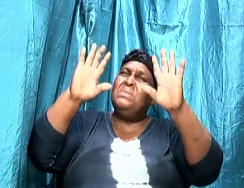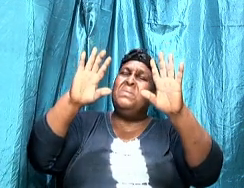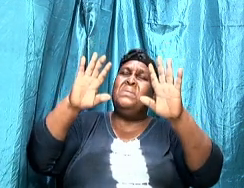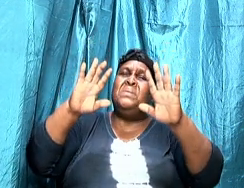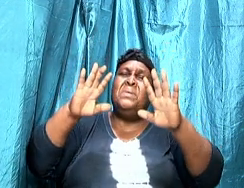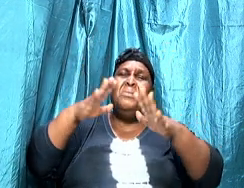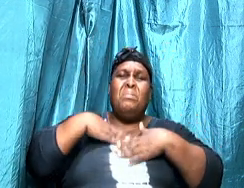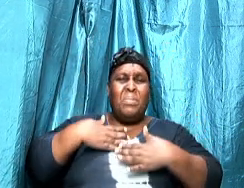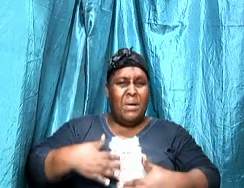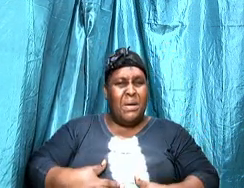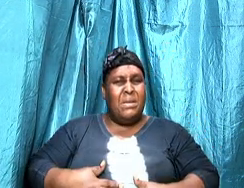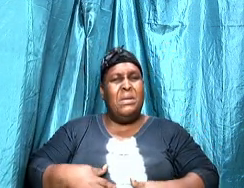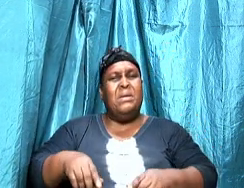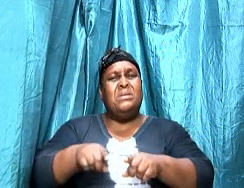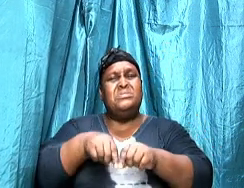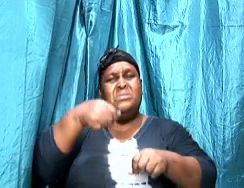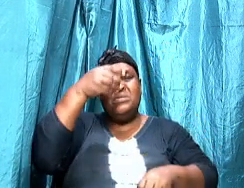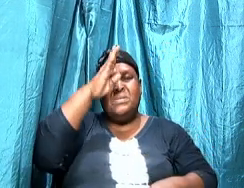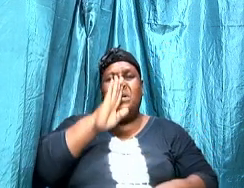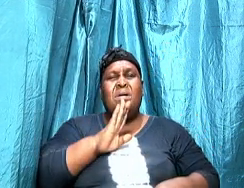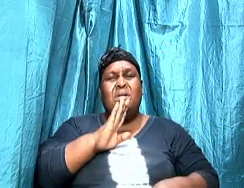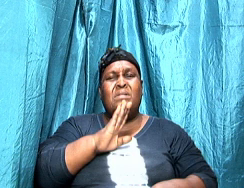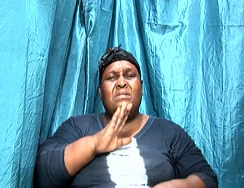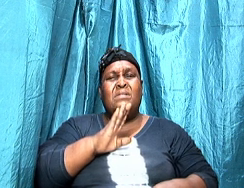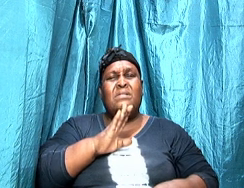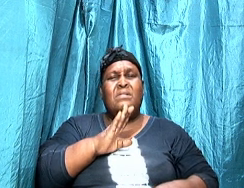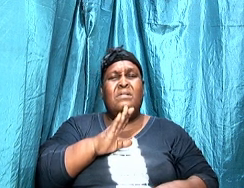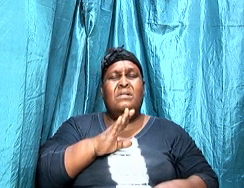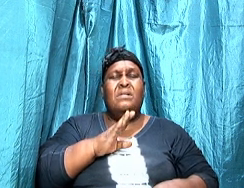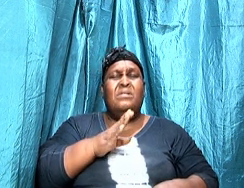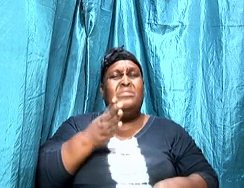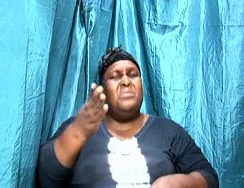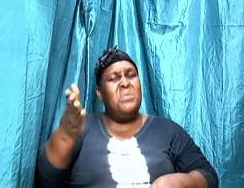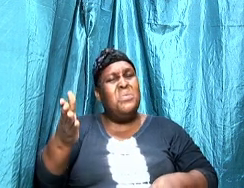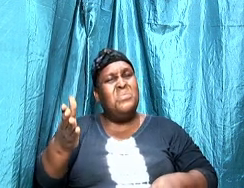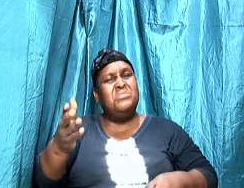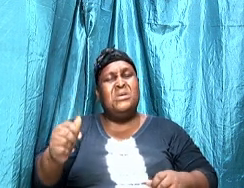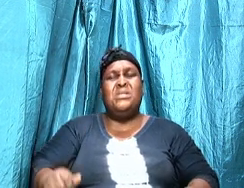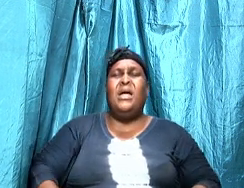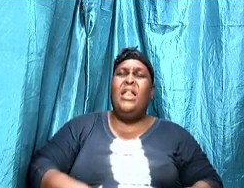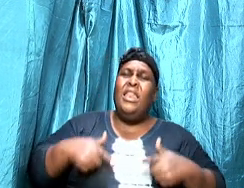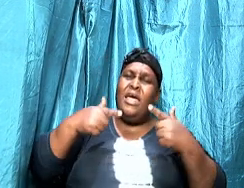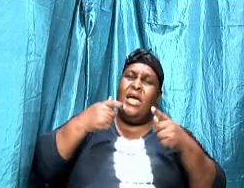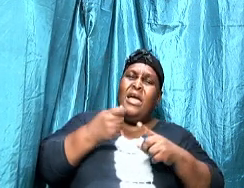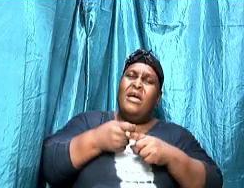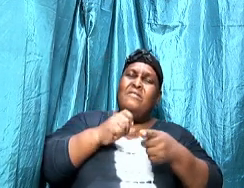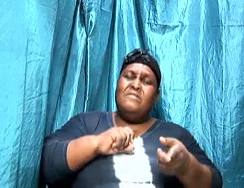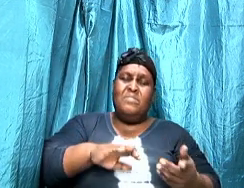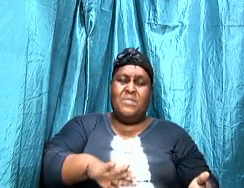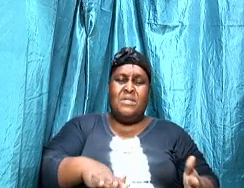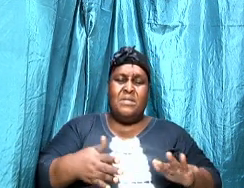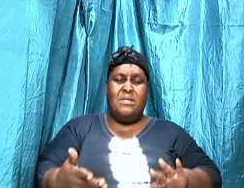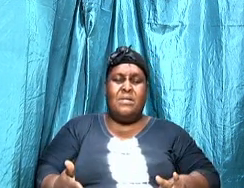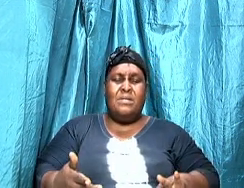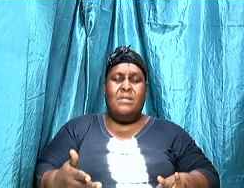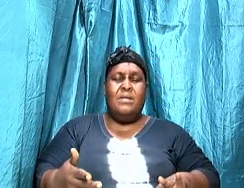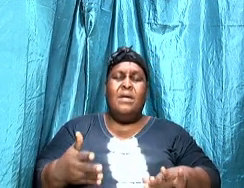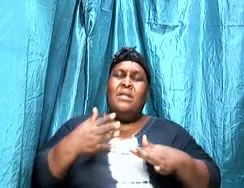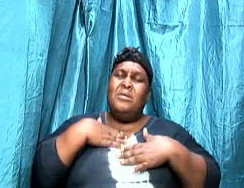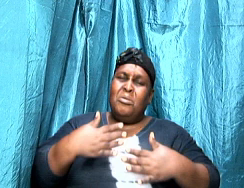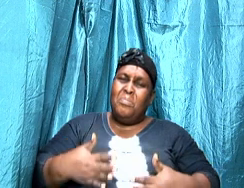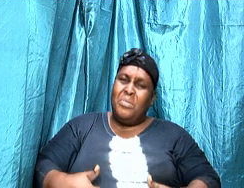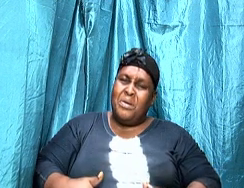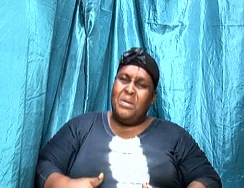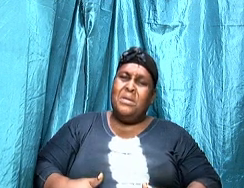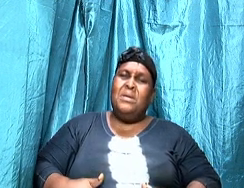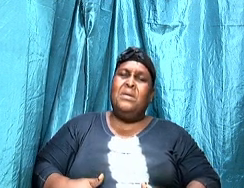God as those that are alive from the dead, and our members as instrument of righteousness unto